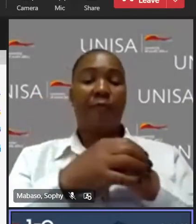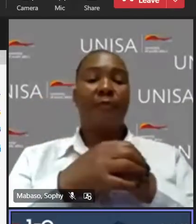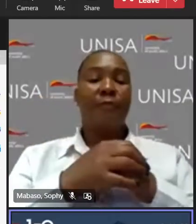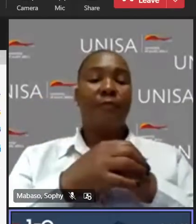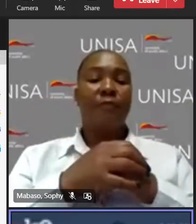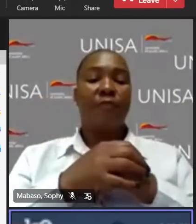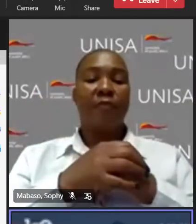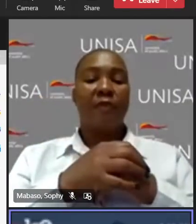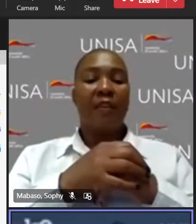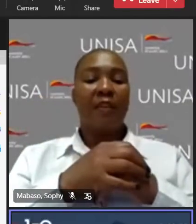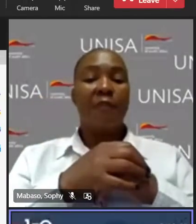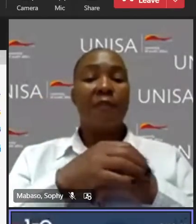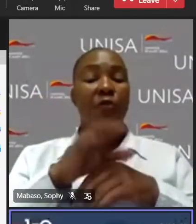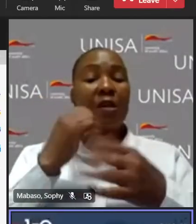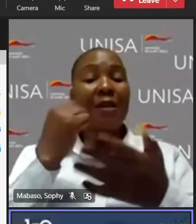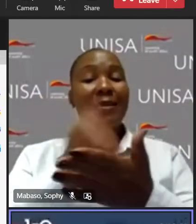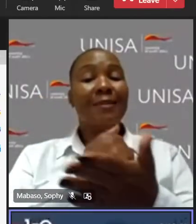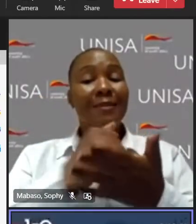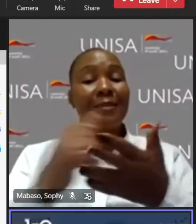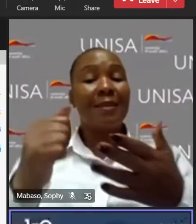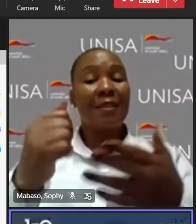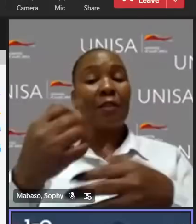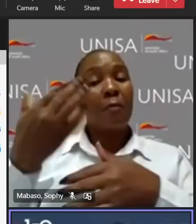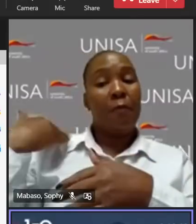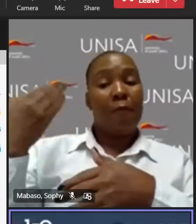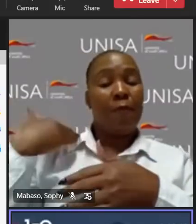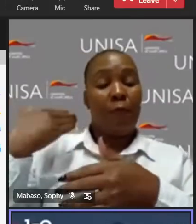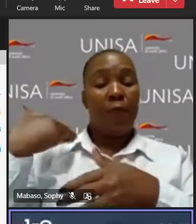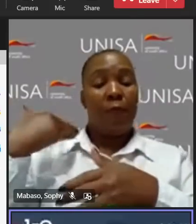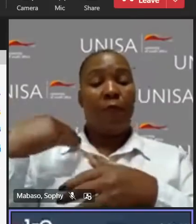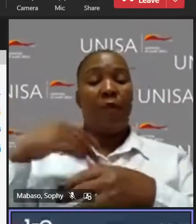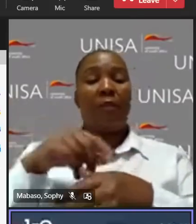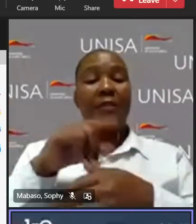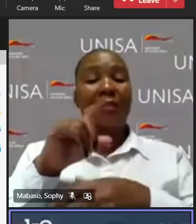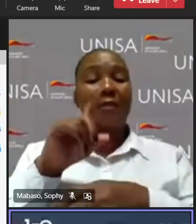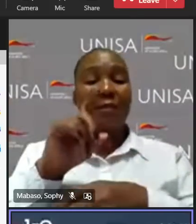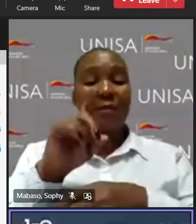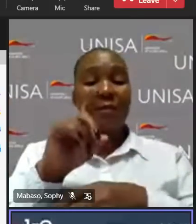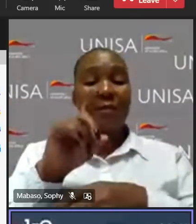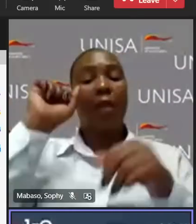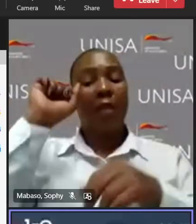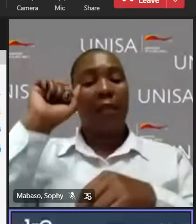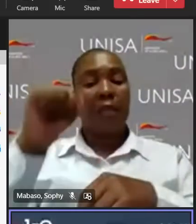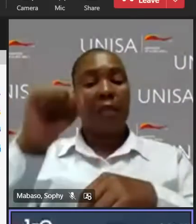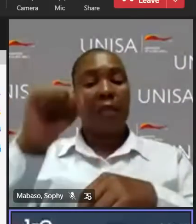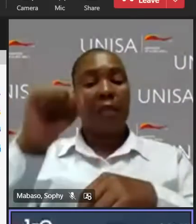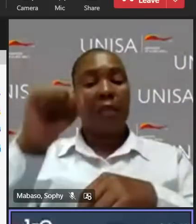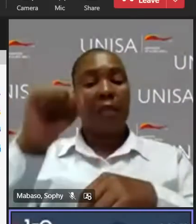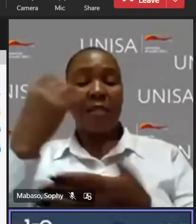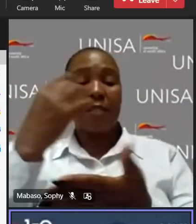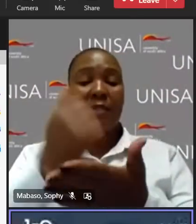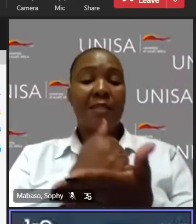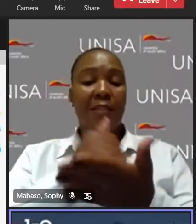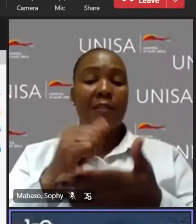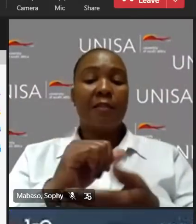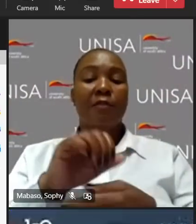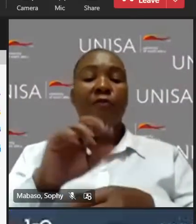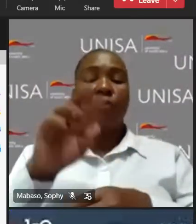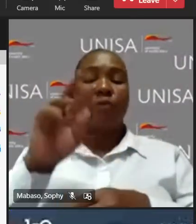If you've registered at Unisa previously, if you've been registered, you click on yes. If this is your first registration, you click on